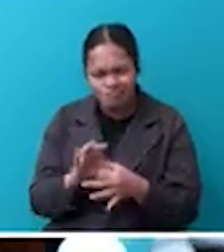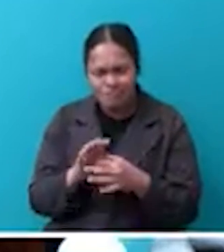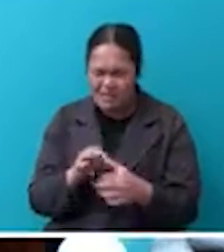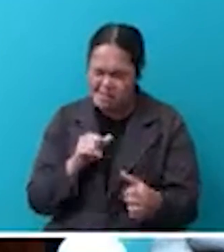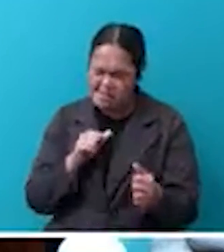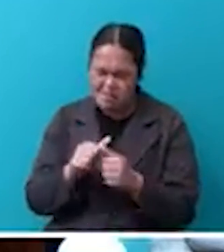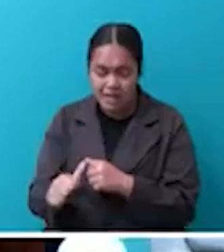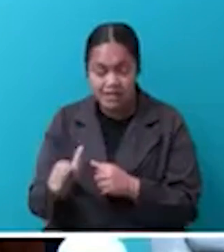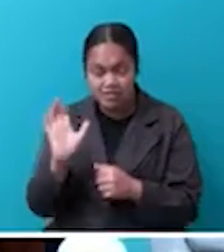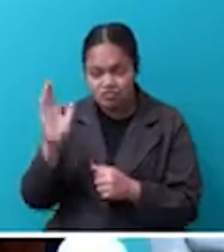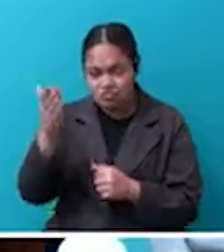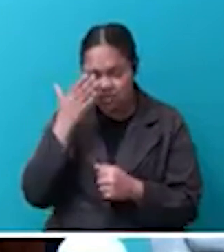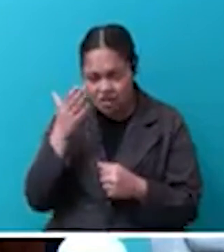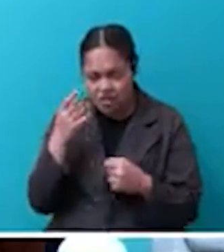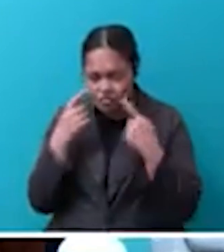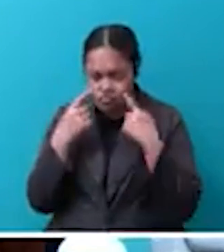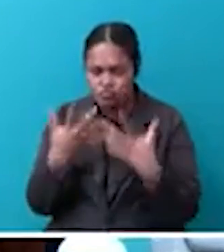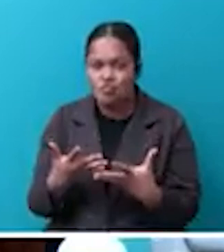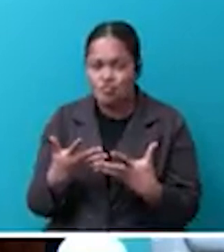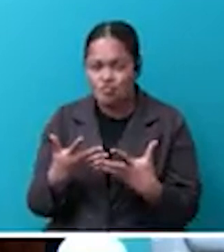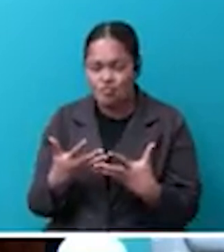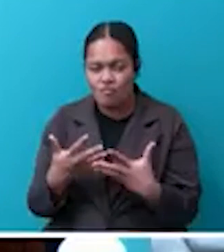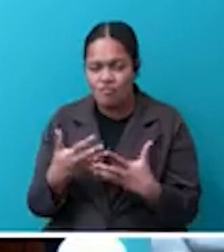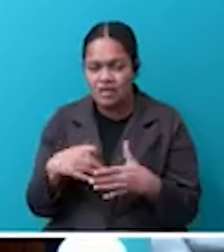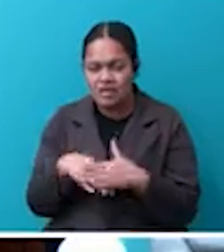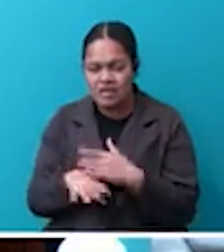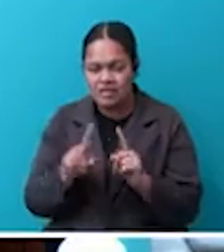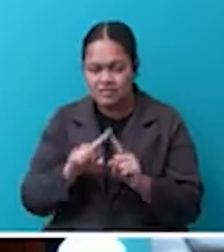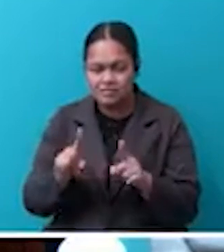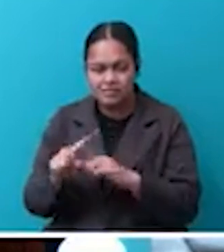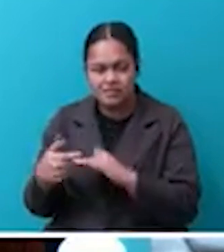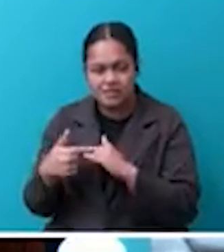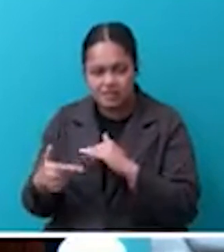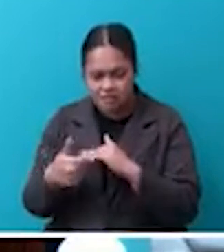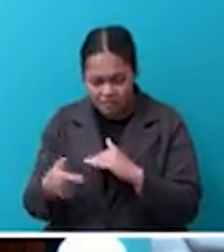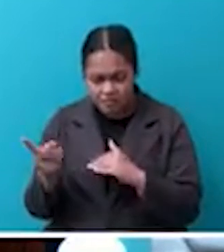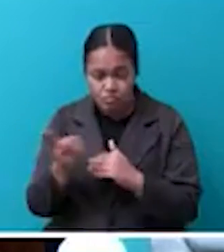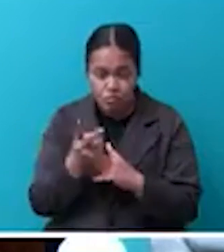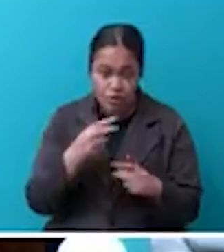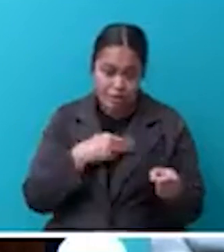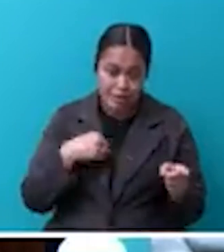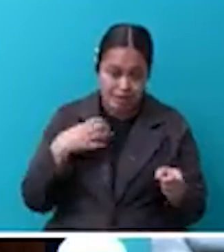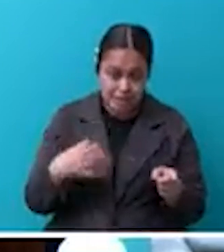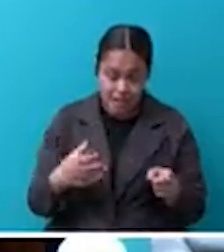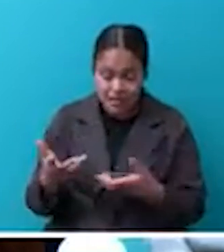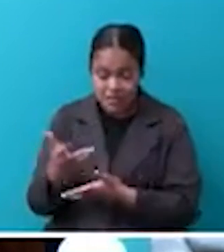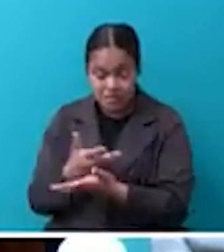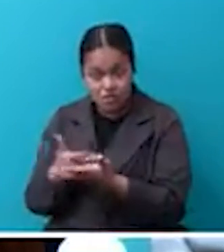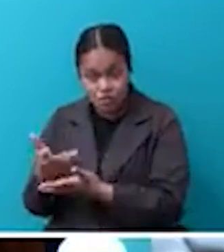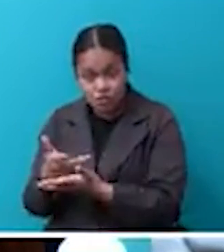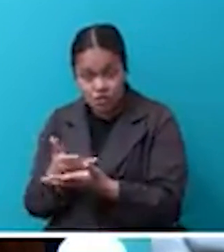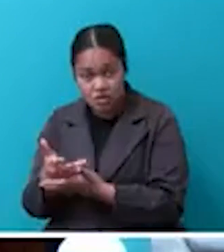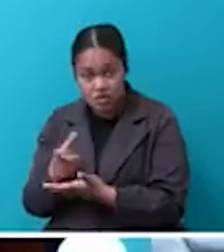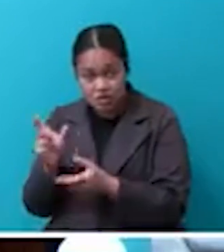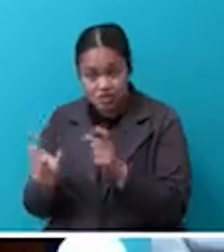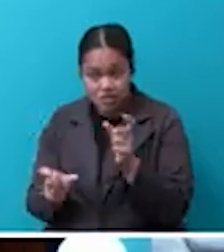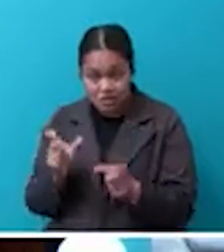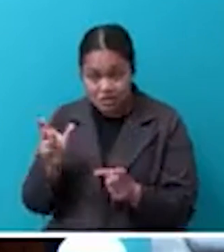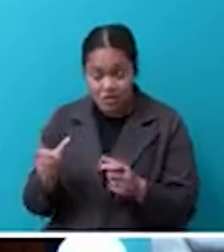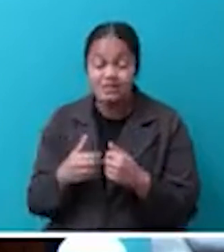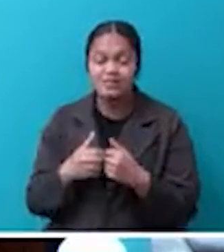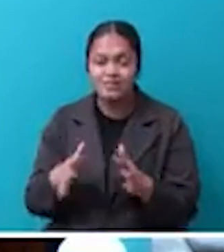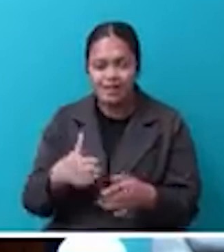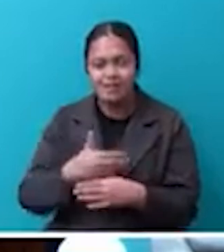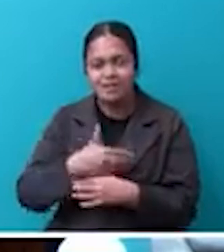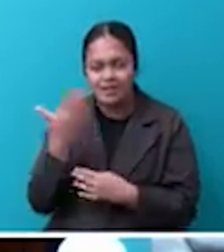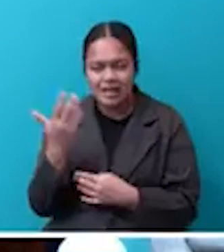possible outcome across the negotiation streams. In many cases, both ministers and negotiators started the day